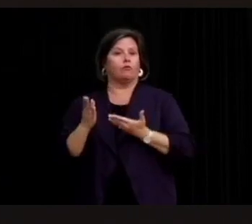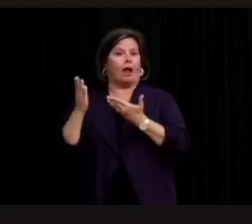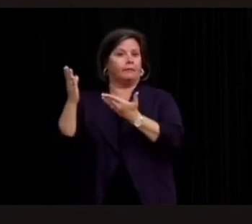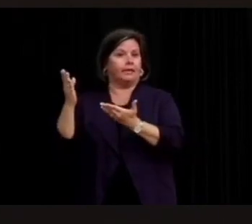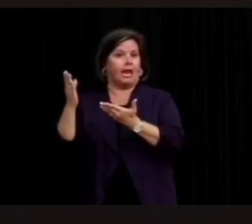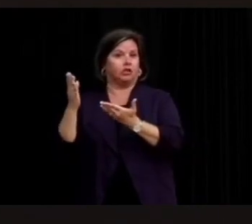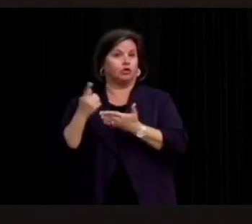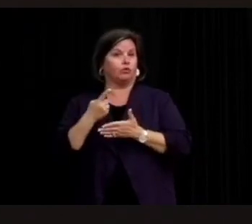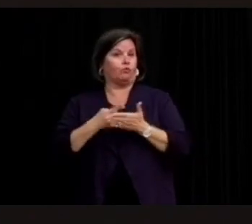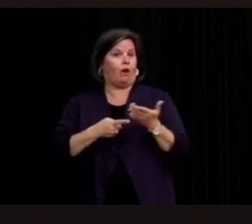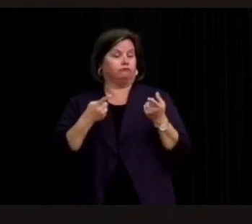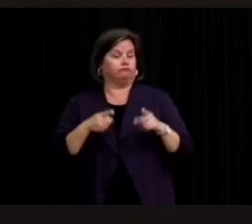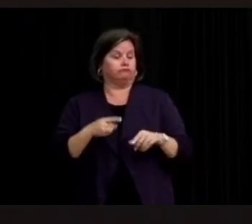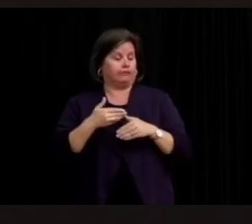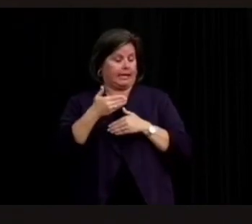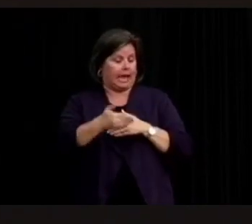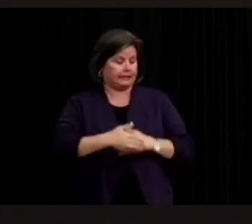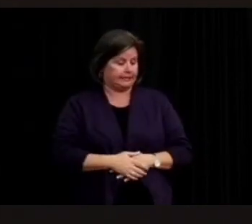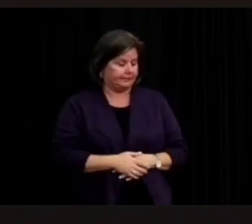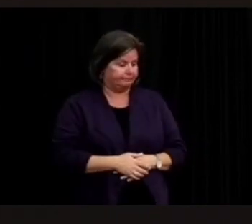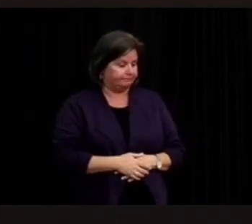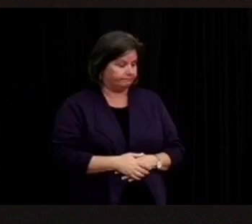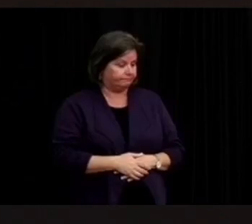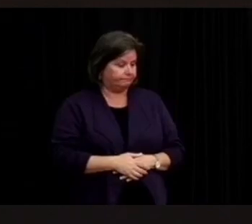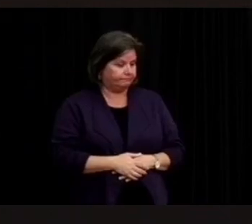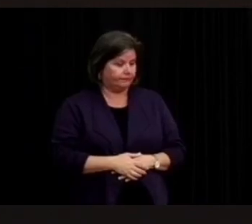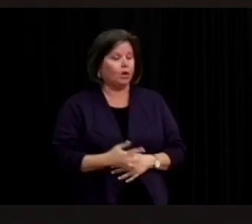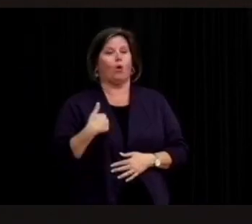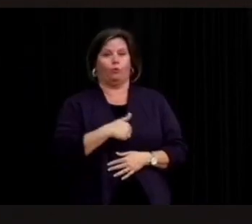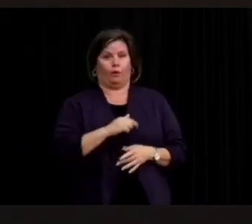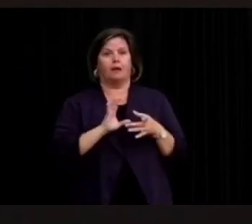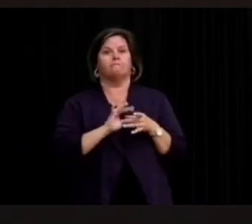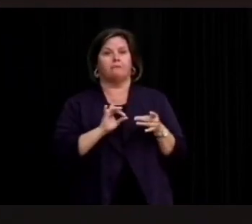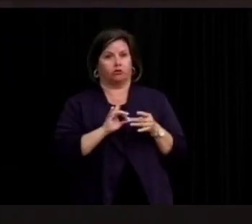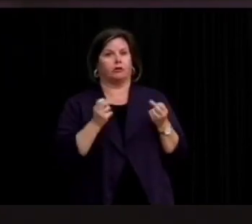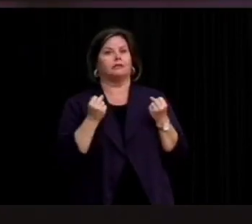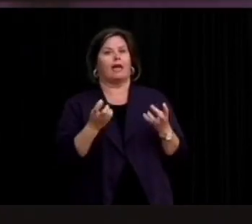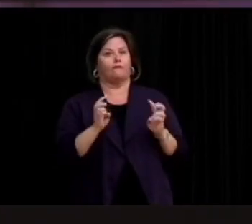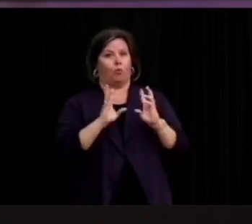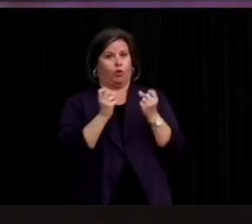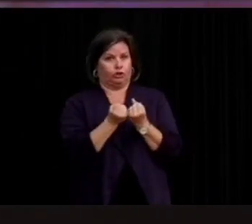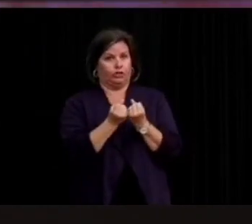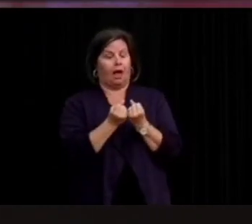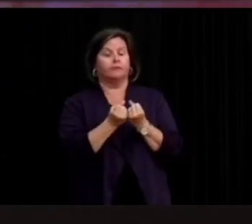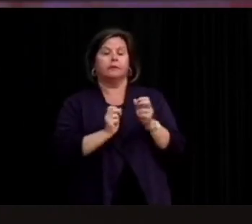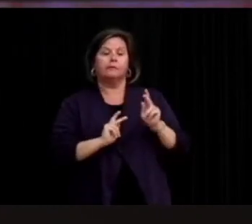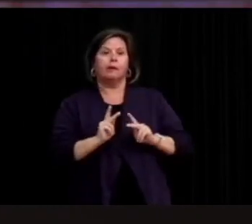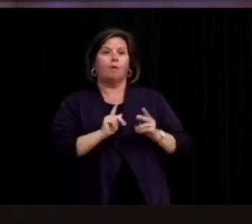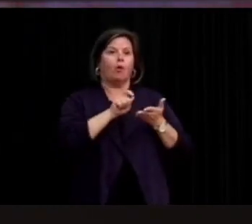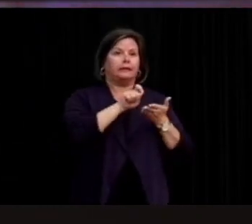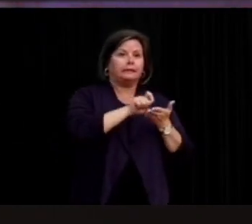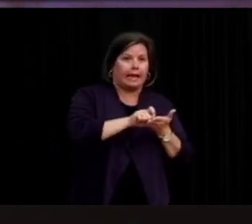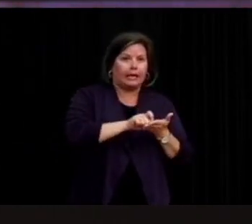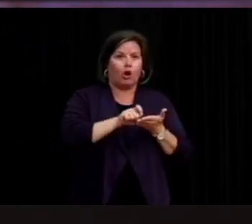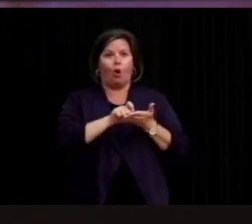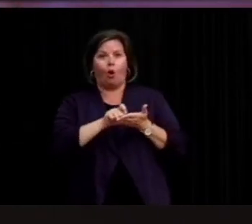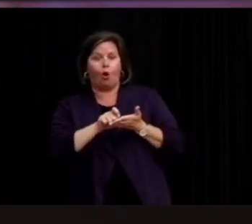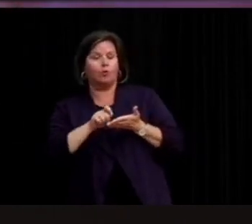happens next. So as was mentioned in several of the workshops, we did have people taking notes, try to get a